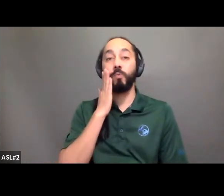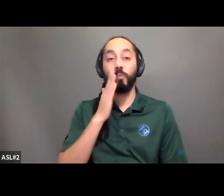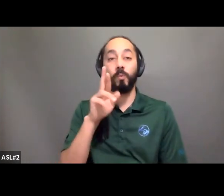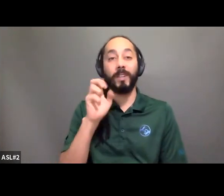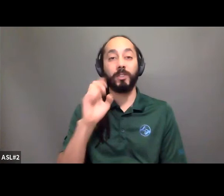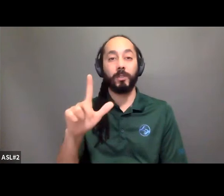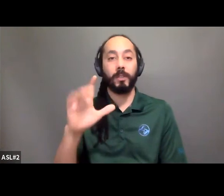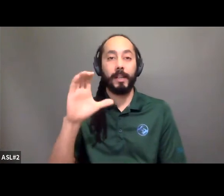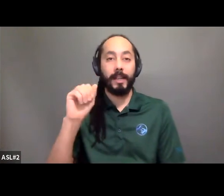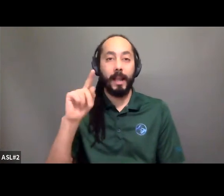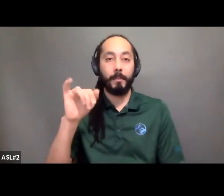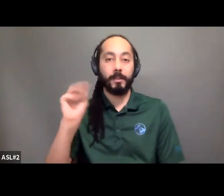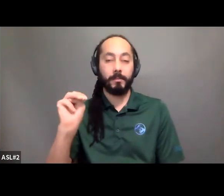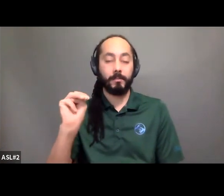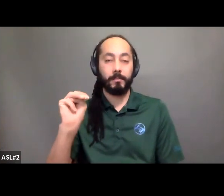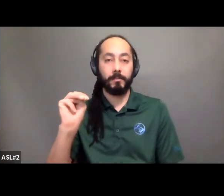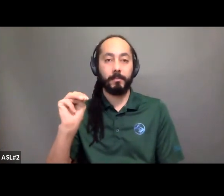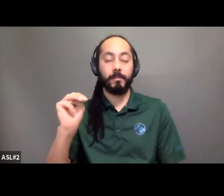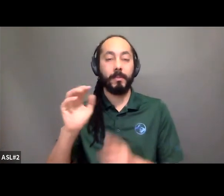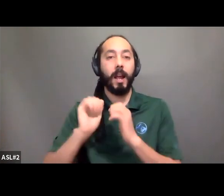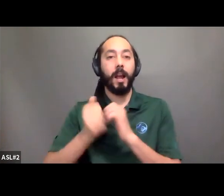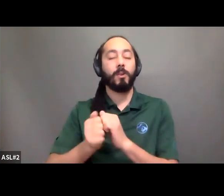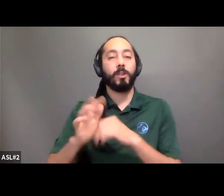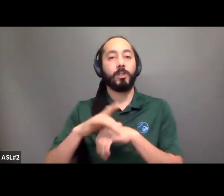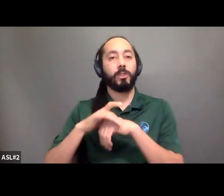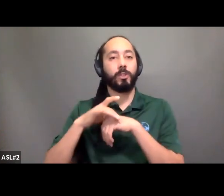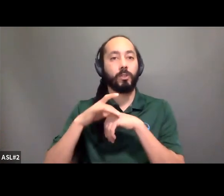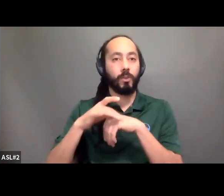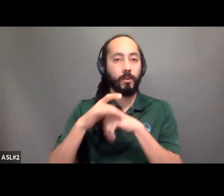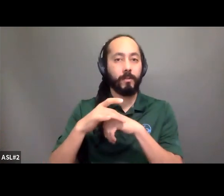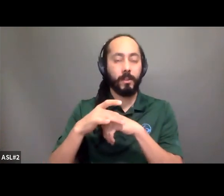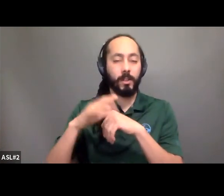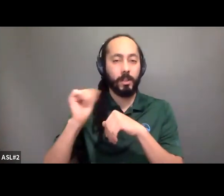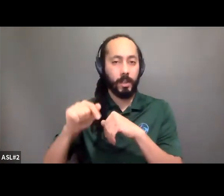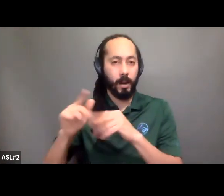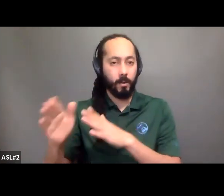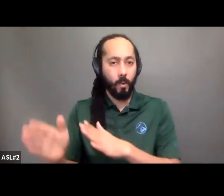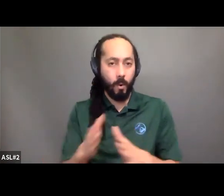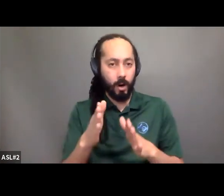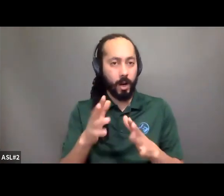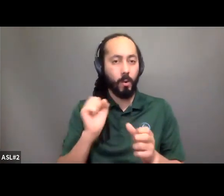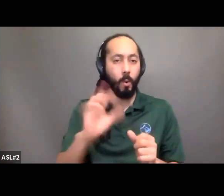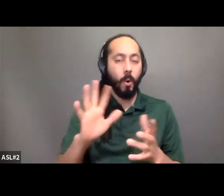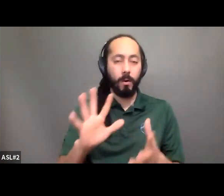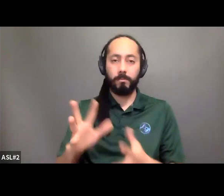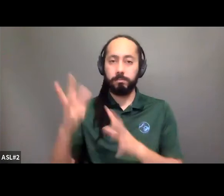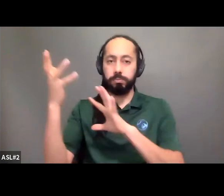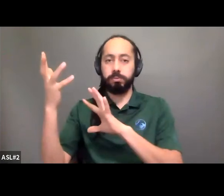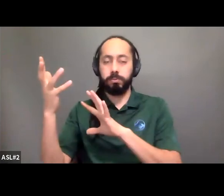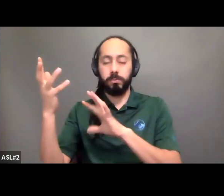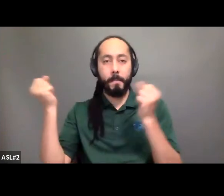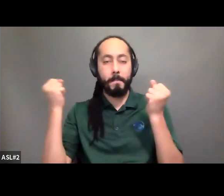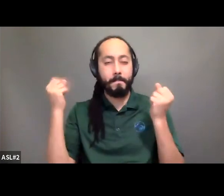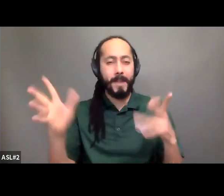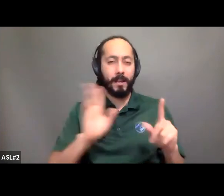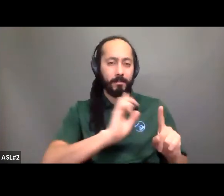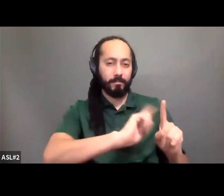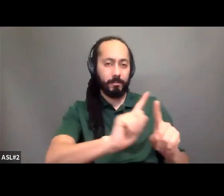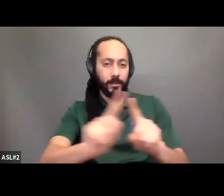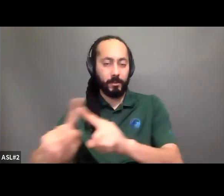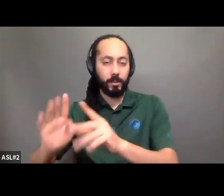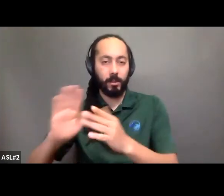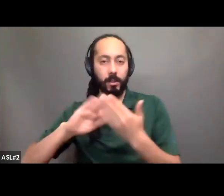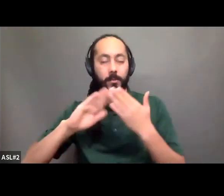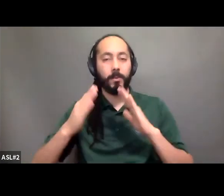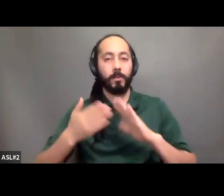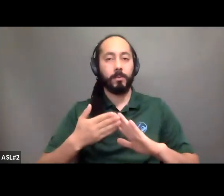geographies organize or disorganize all kinds of communities involved in many